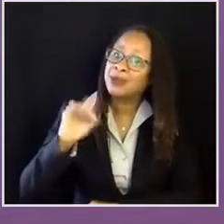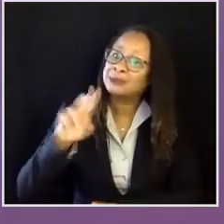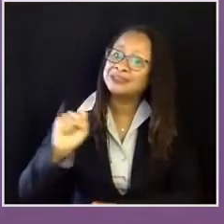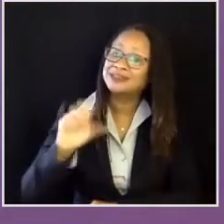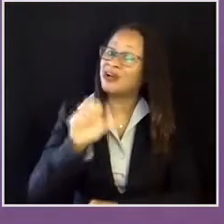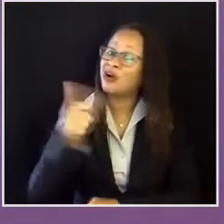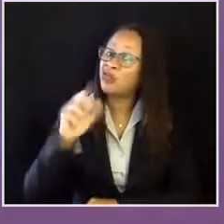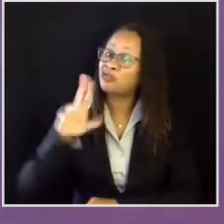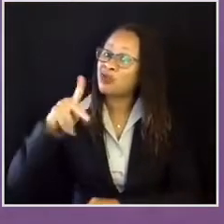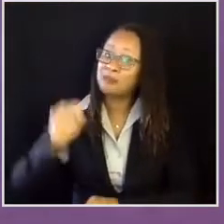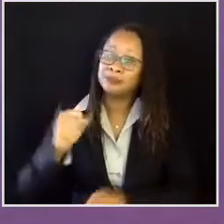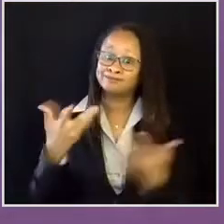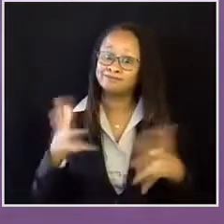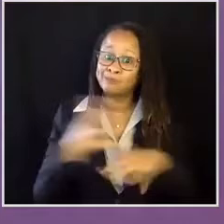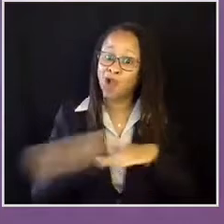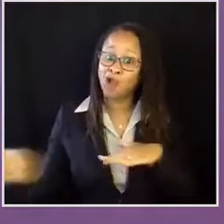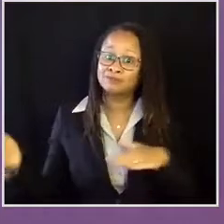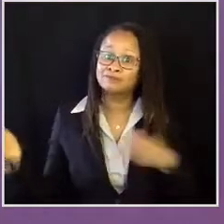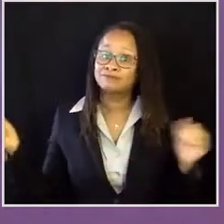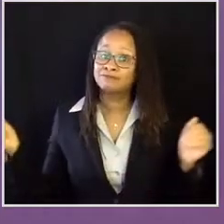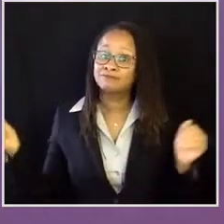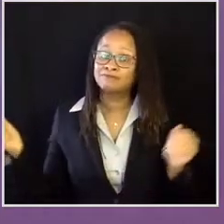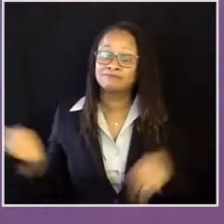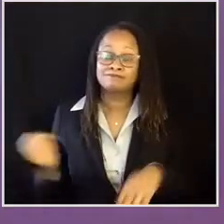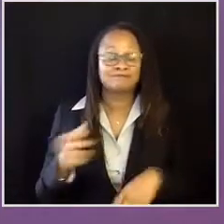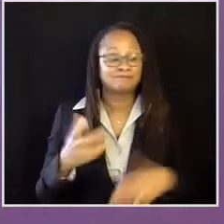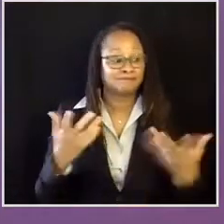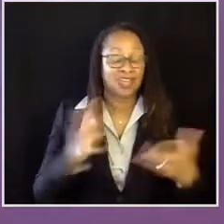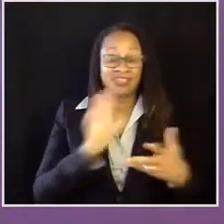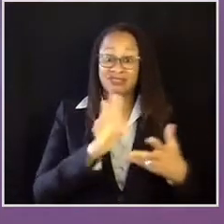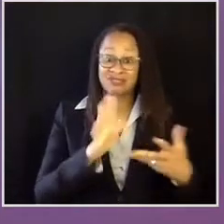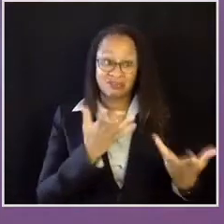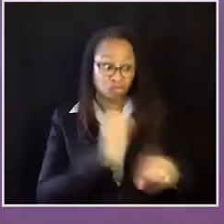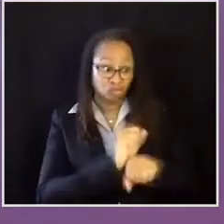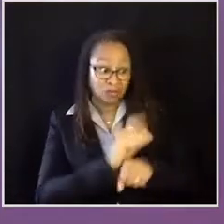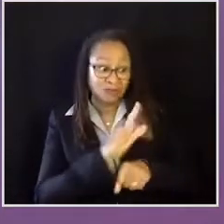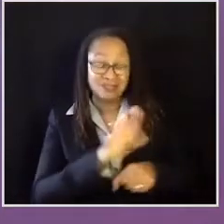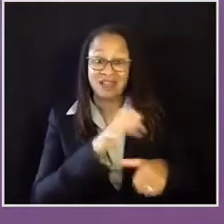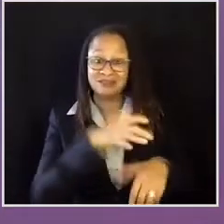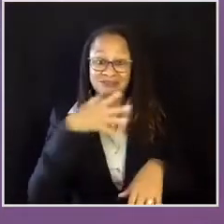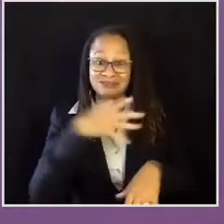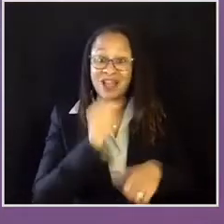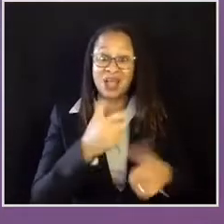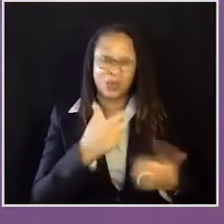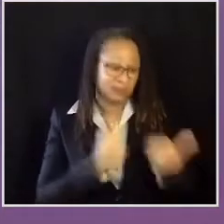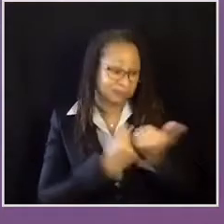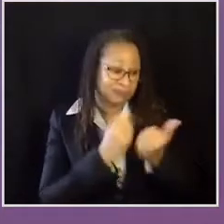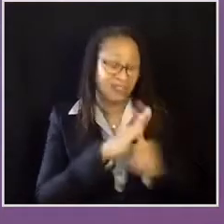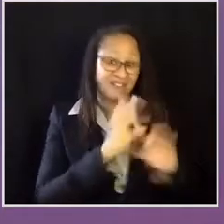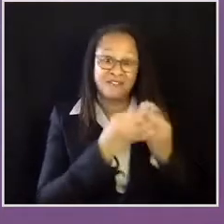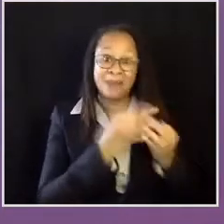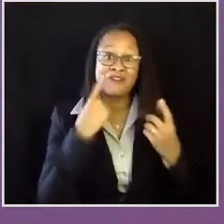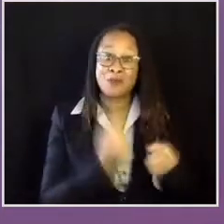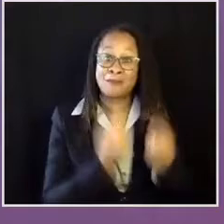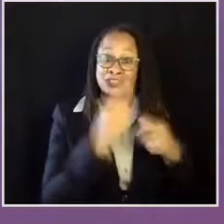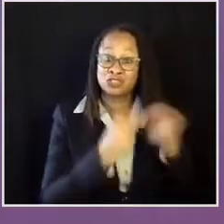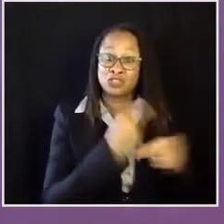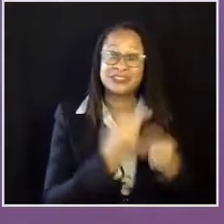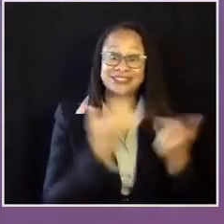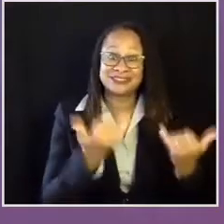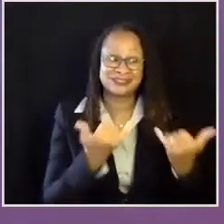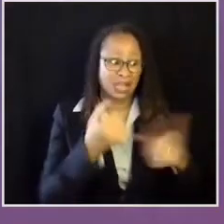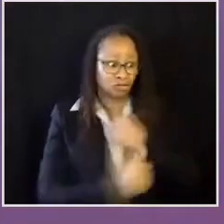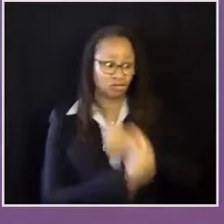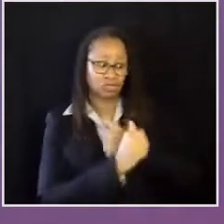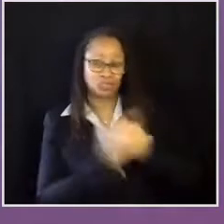very livelihoods, which sustain their families and our economy for generations, is now in jeopardy. How do they pay their